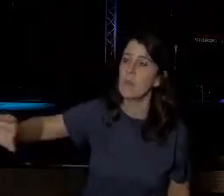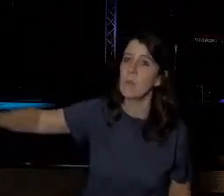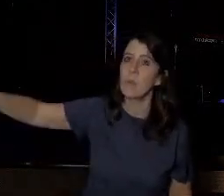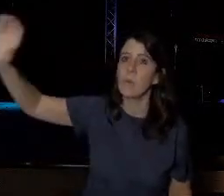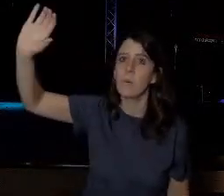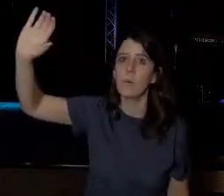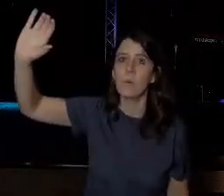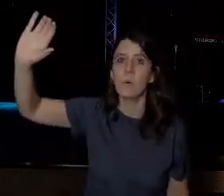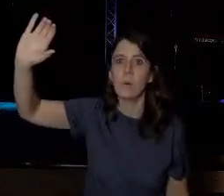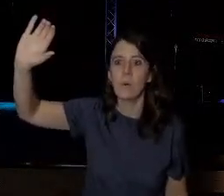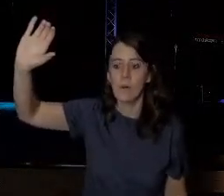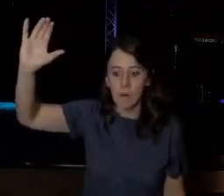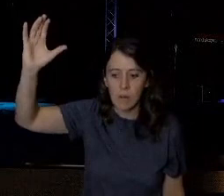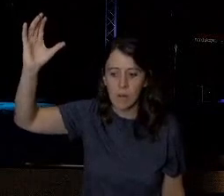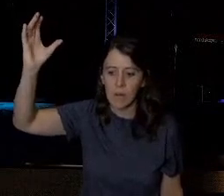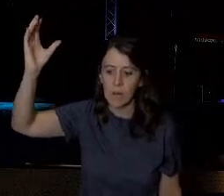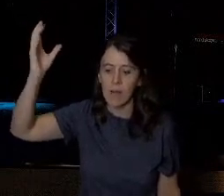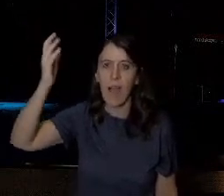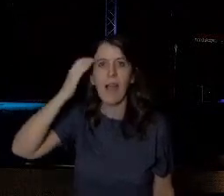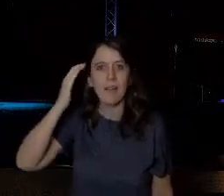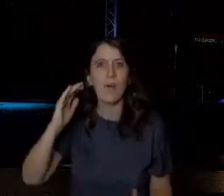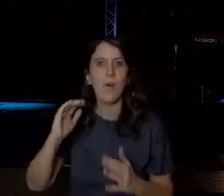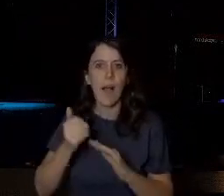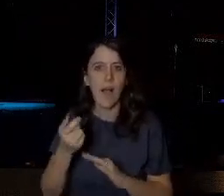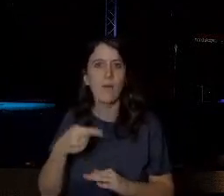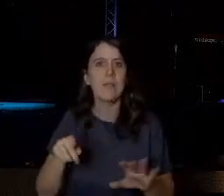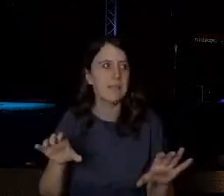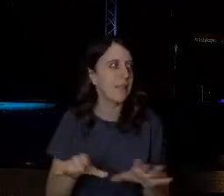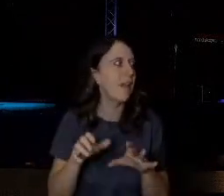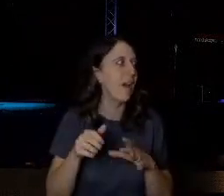But I know how he did it.